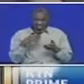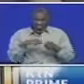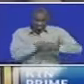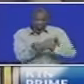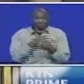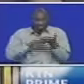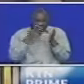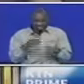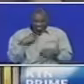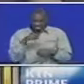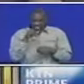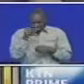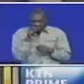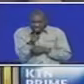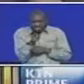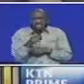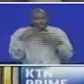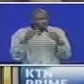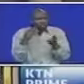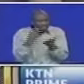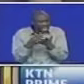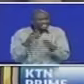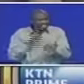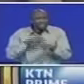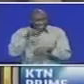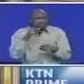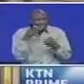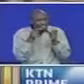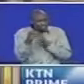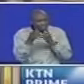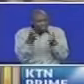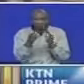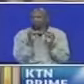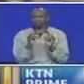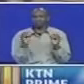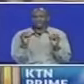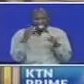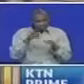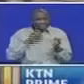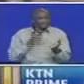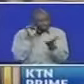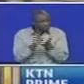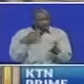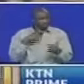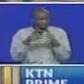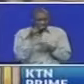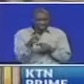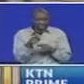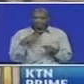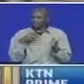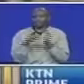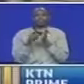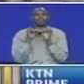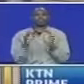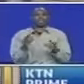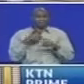claims, saying the judiciary did not lose any money while she was in charge. If they remove me based on due process, I have no problem.